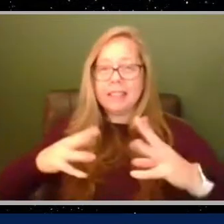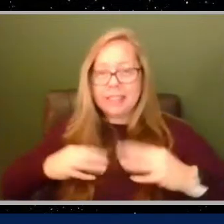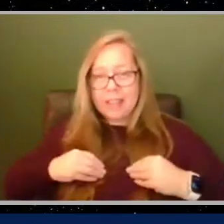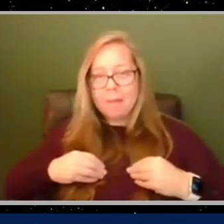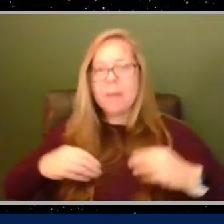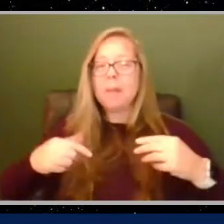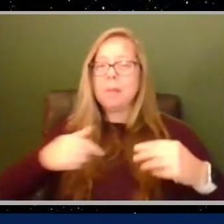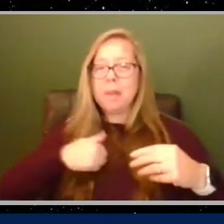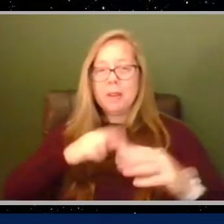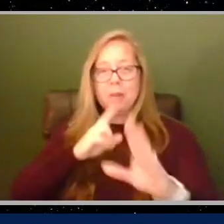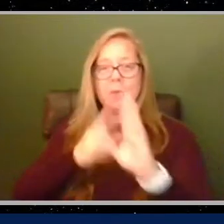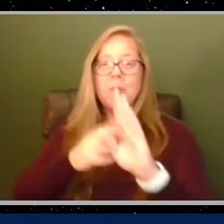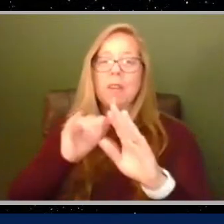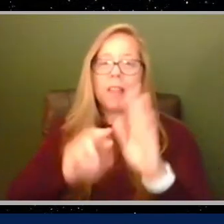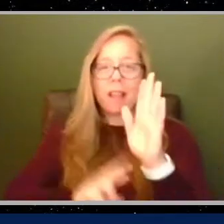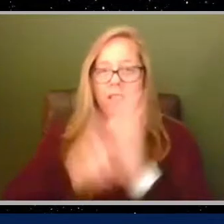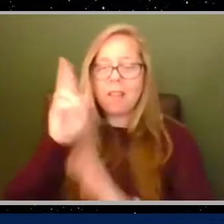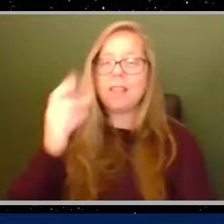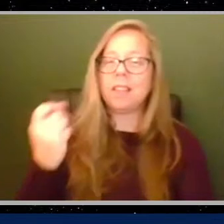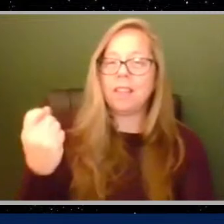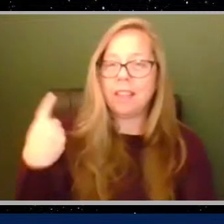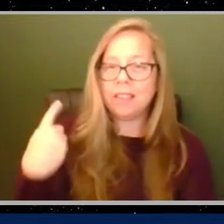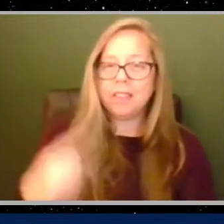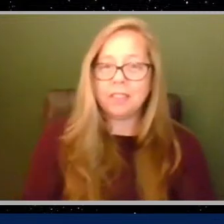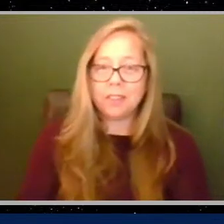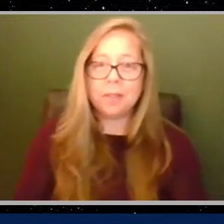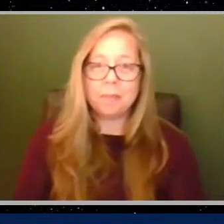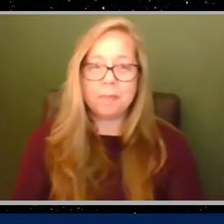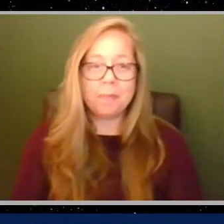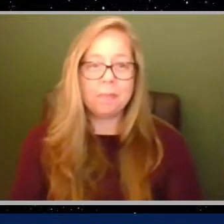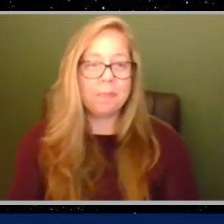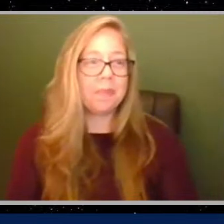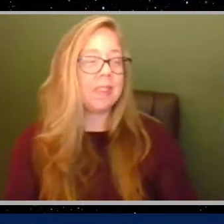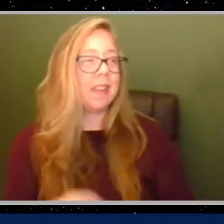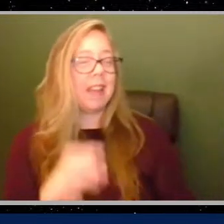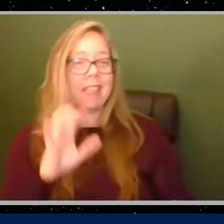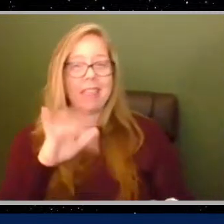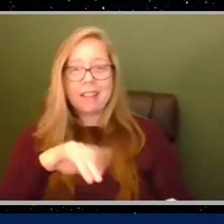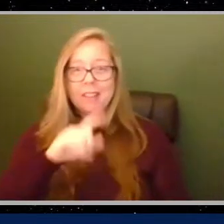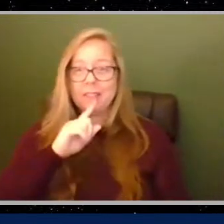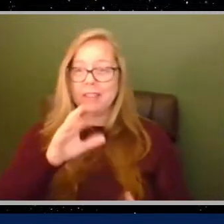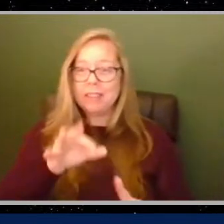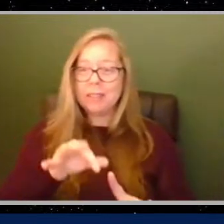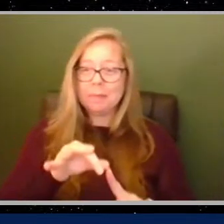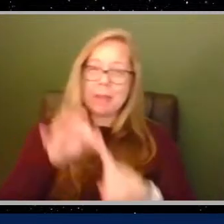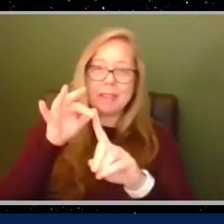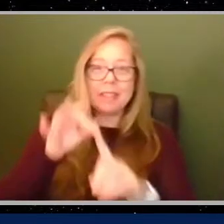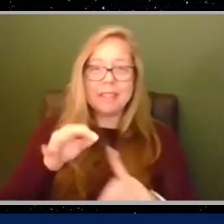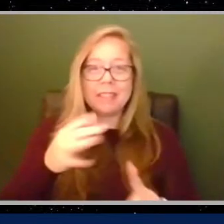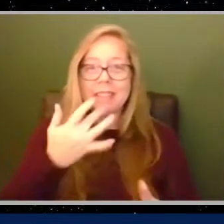year. Ooh, that's a nice out of this world serendipity moment.